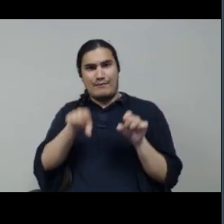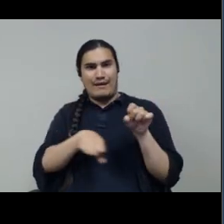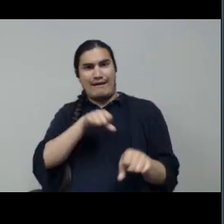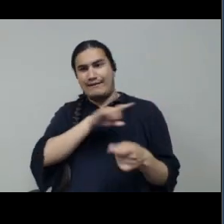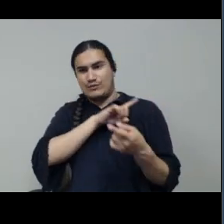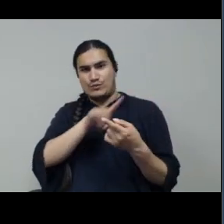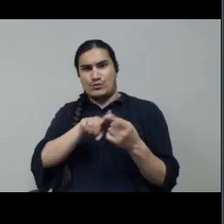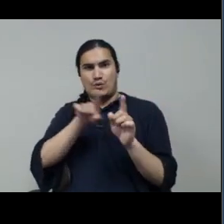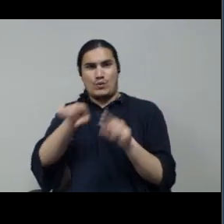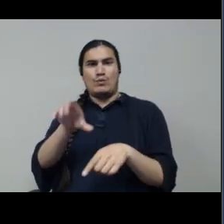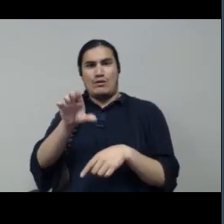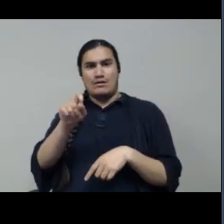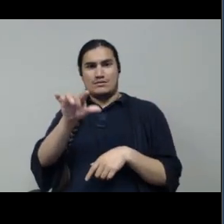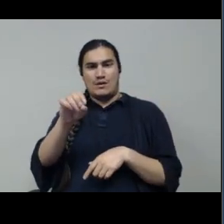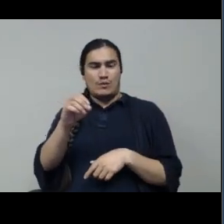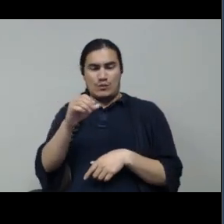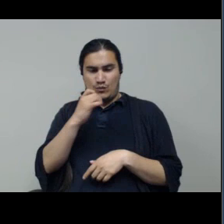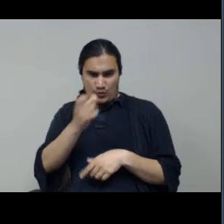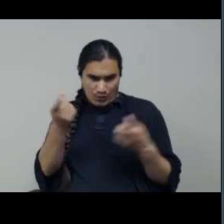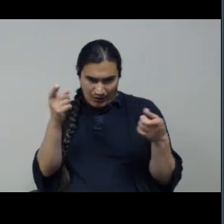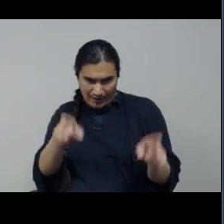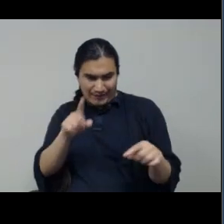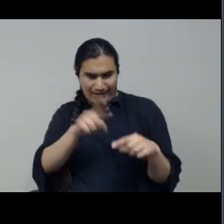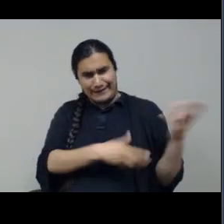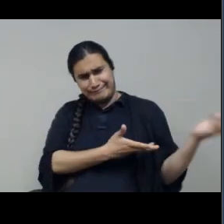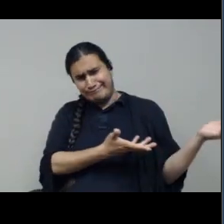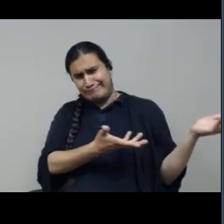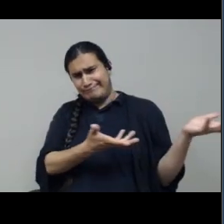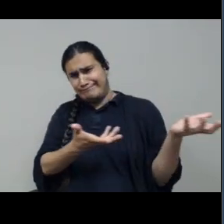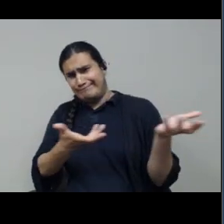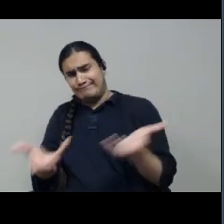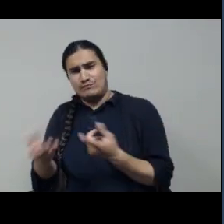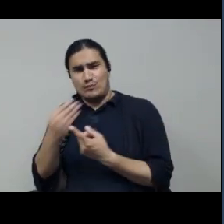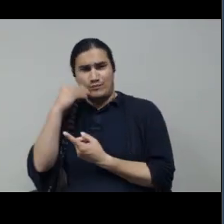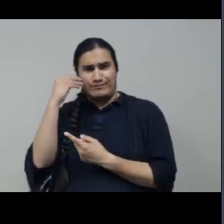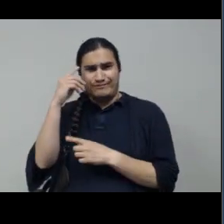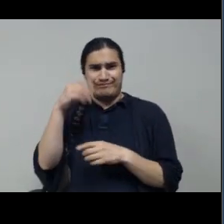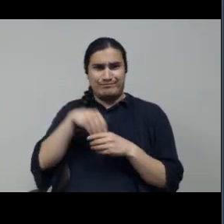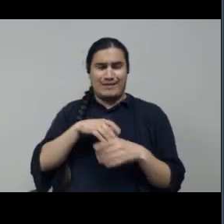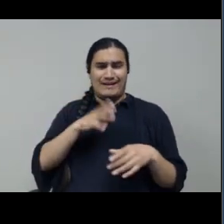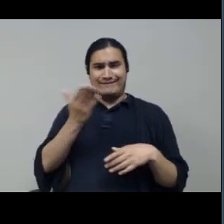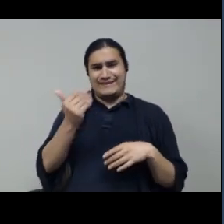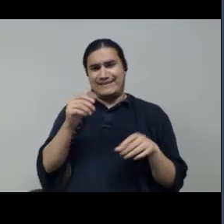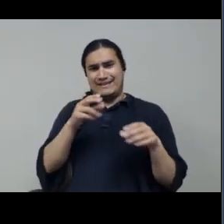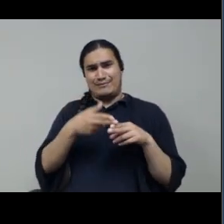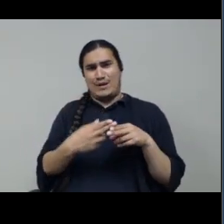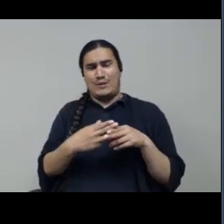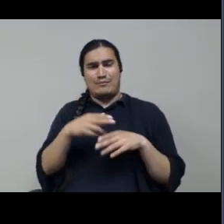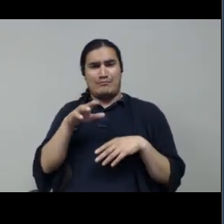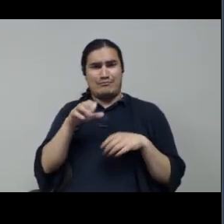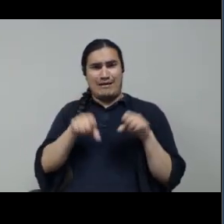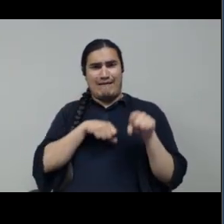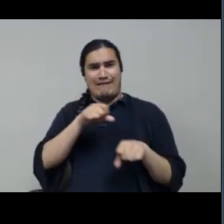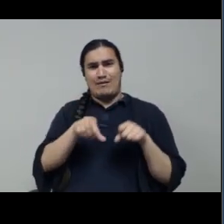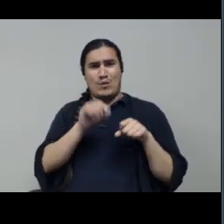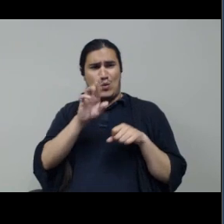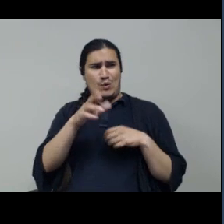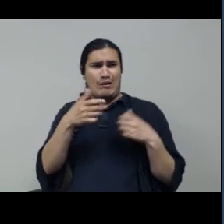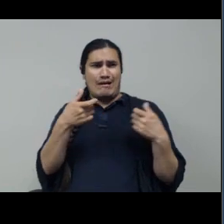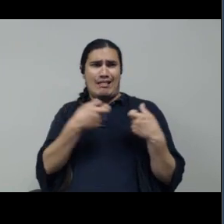Costco. It just ain't gonna happen, right? I can carry bulk items in my 15-pound bike, and or even sometimes in electric, unless you have a